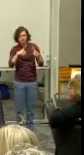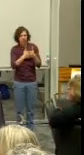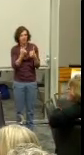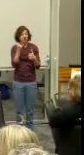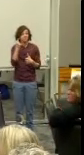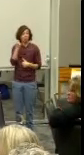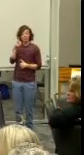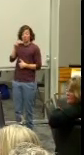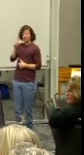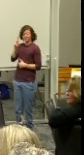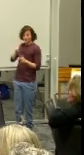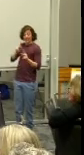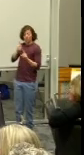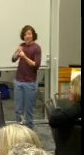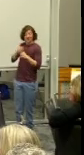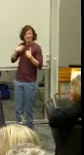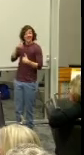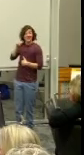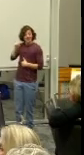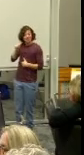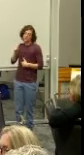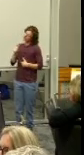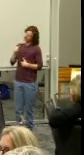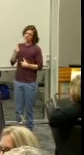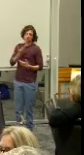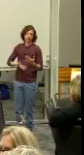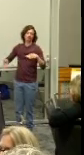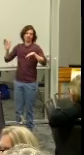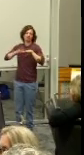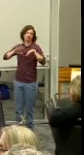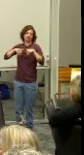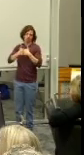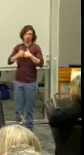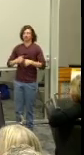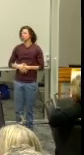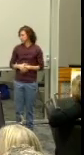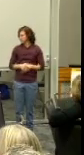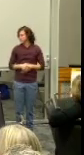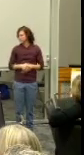more. And so just, again, why we're talking about disability with this